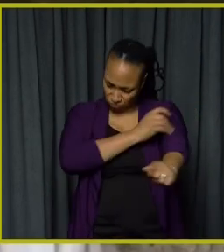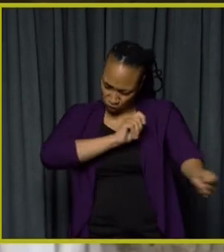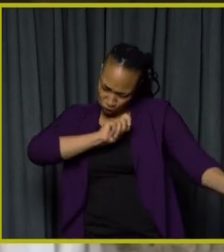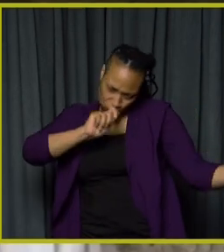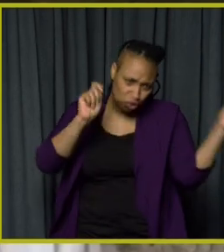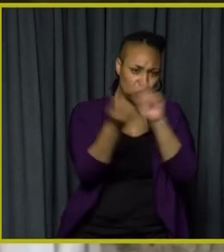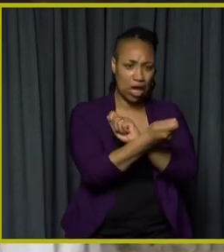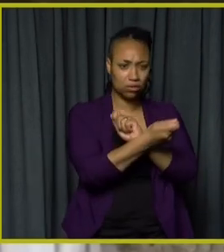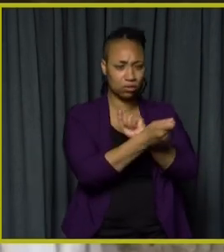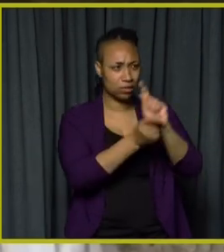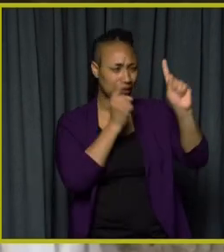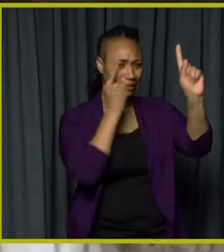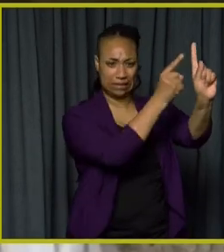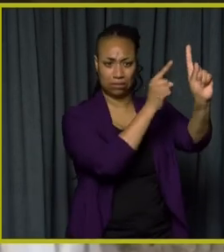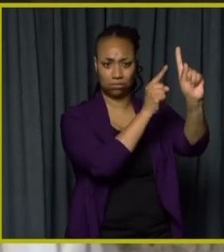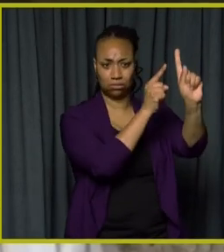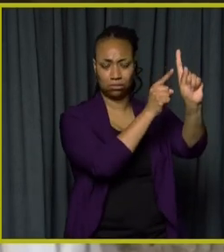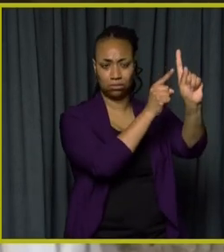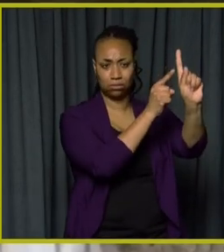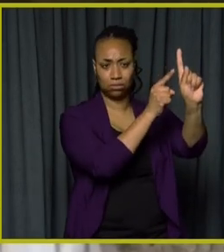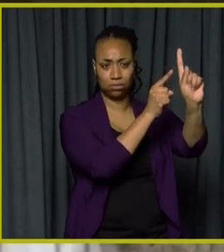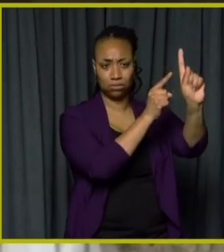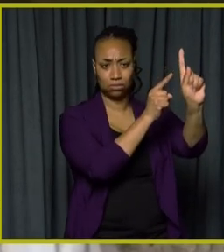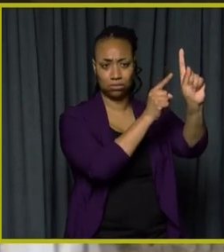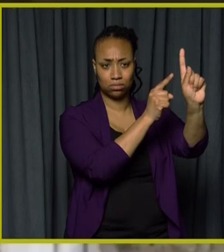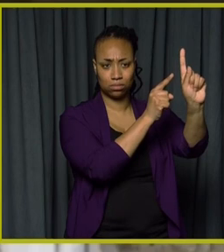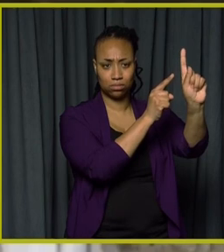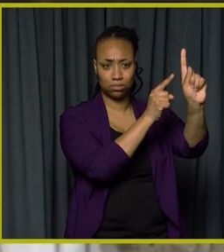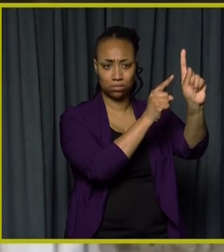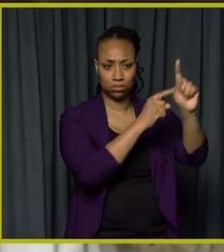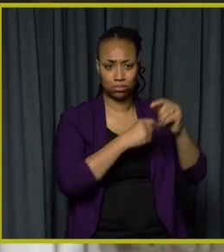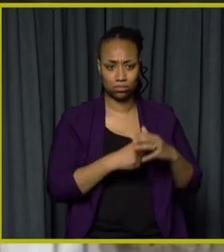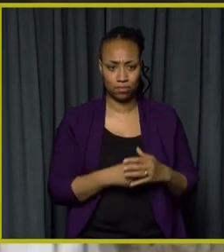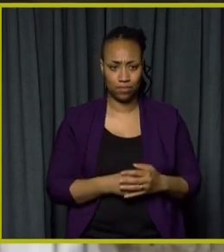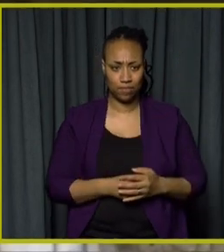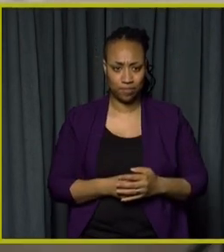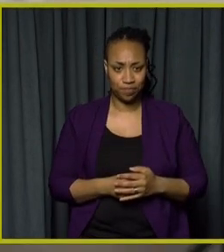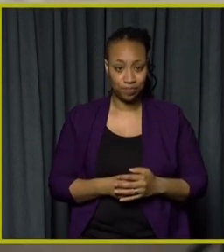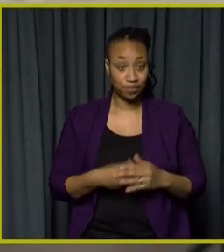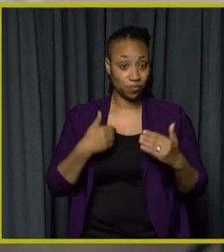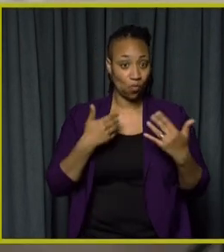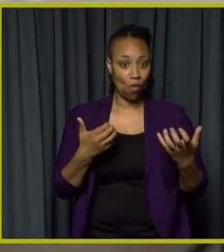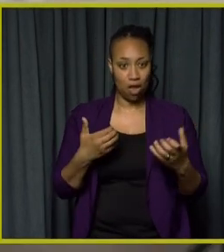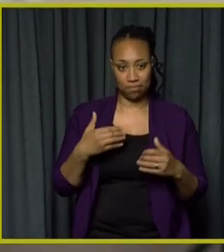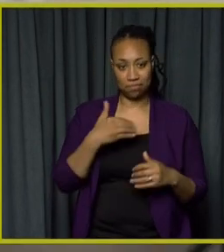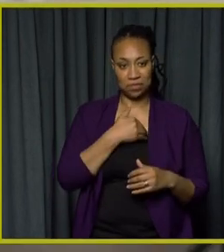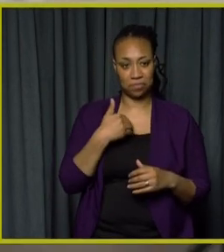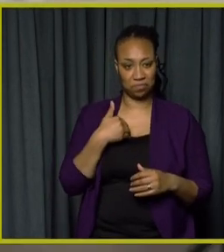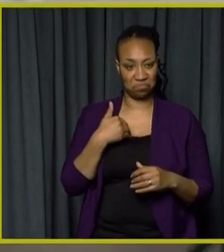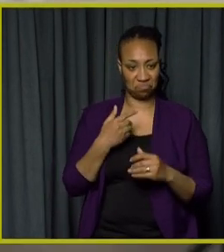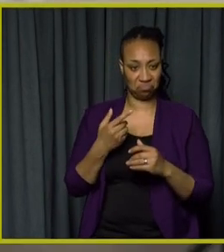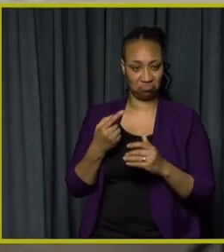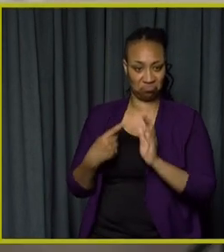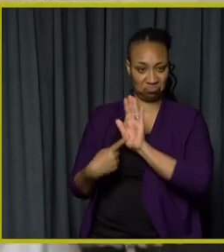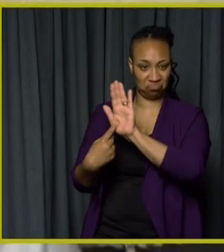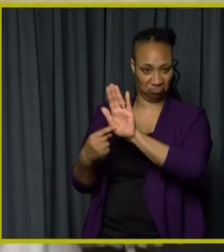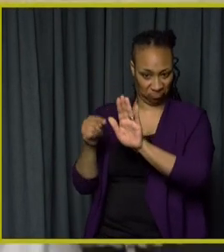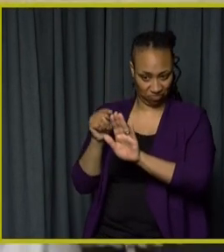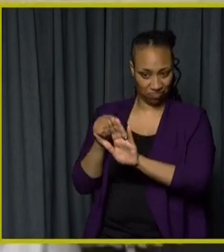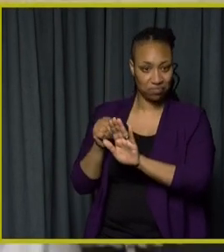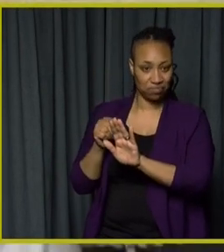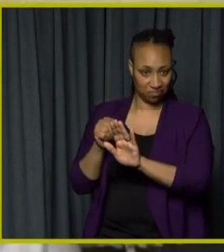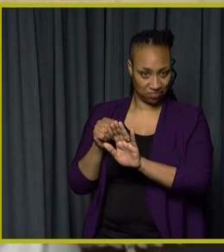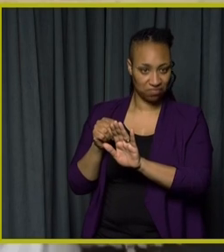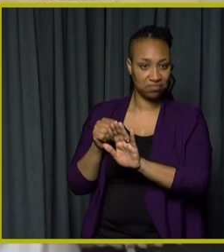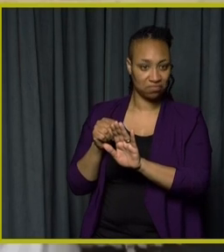create a change. Now I'd like to introduce a Unite Here member, Dwayne Thwaites, who works in concessions